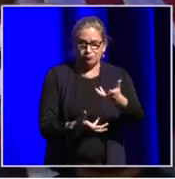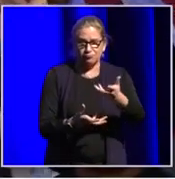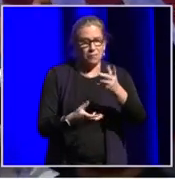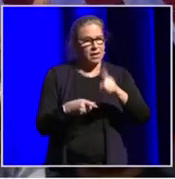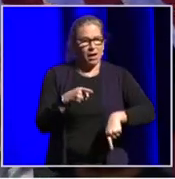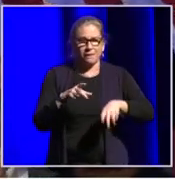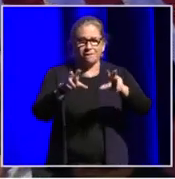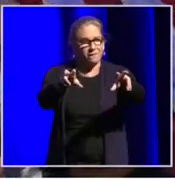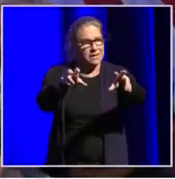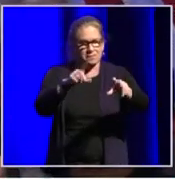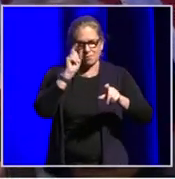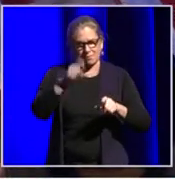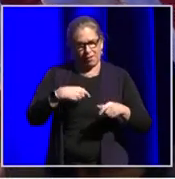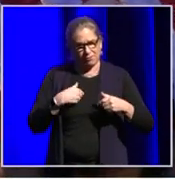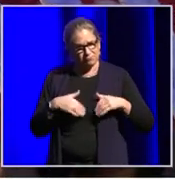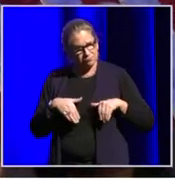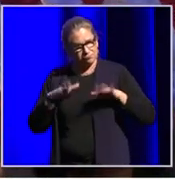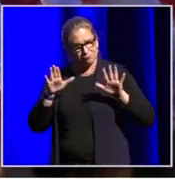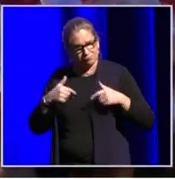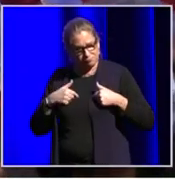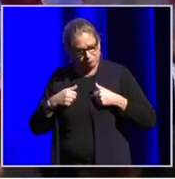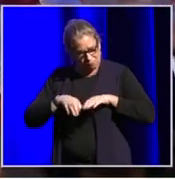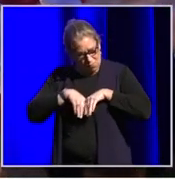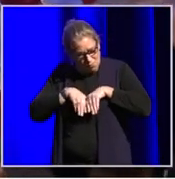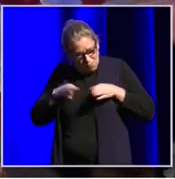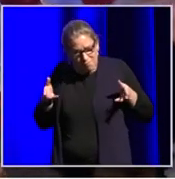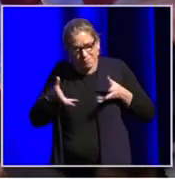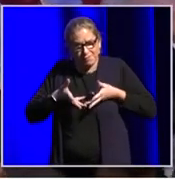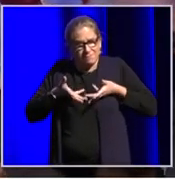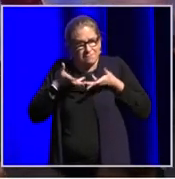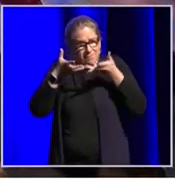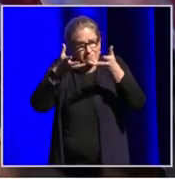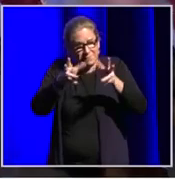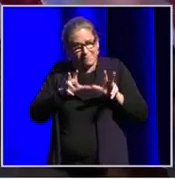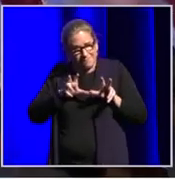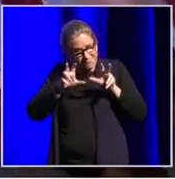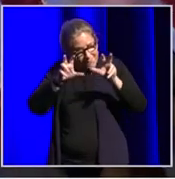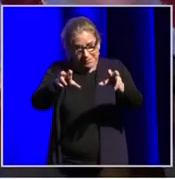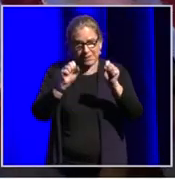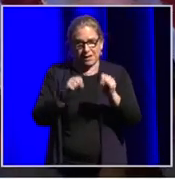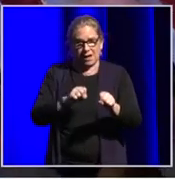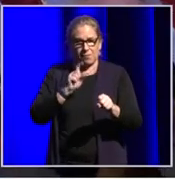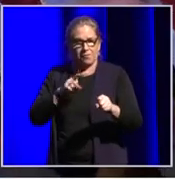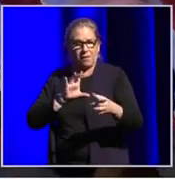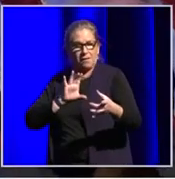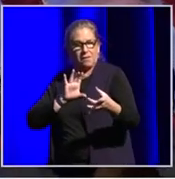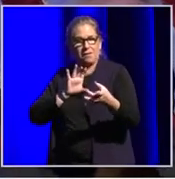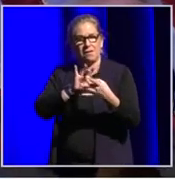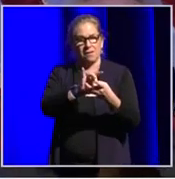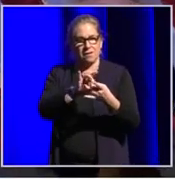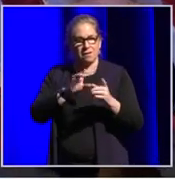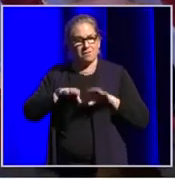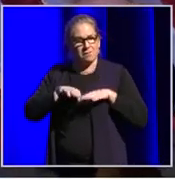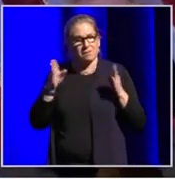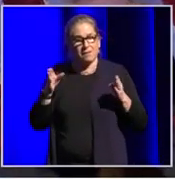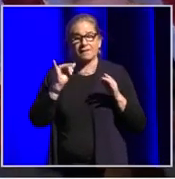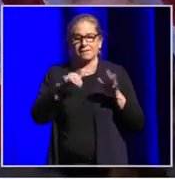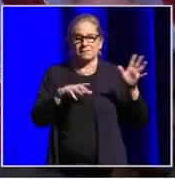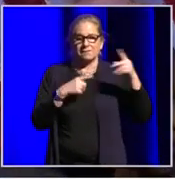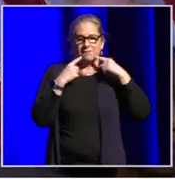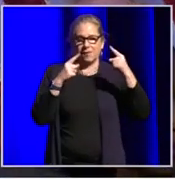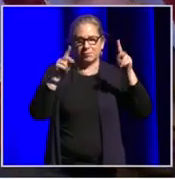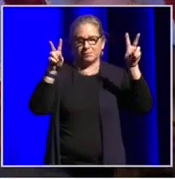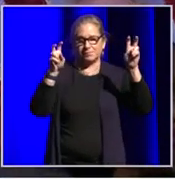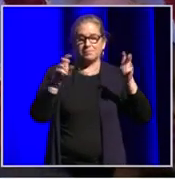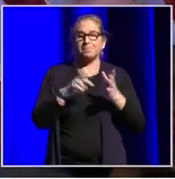I can give to Ward 5 neighbors and district residents is directly related to what I am willing to risk.